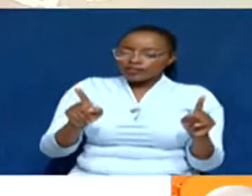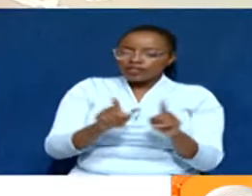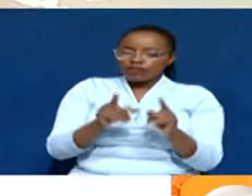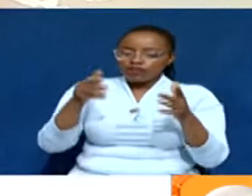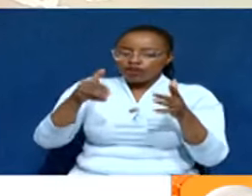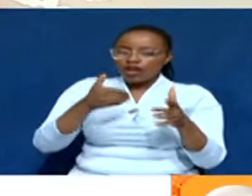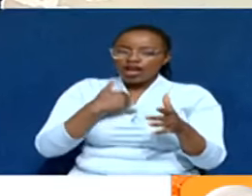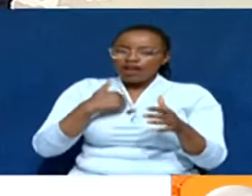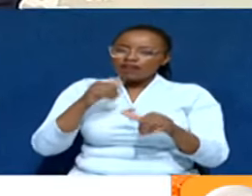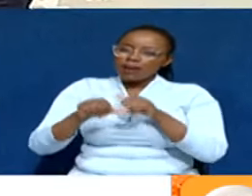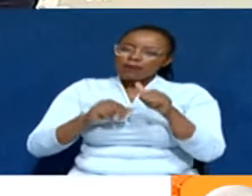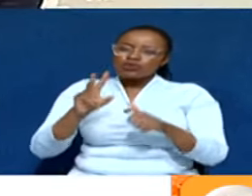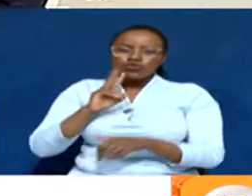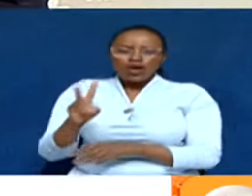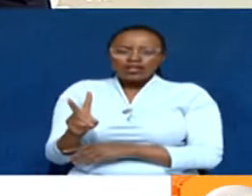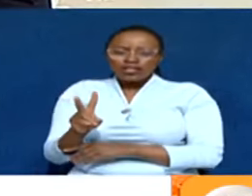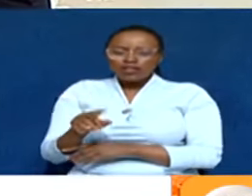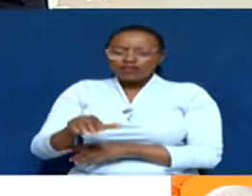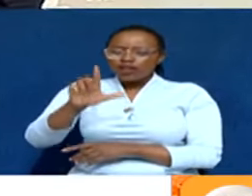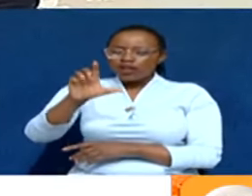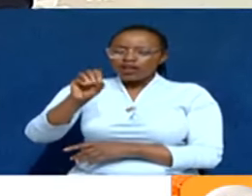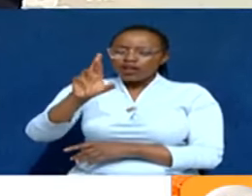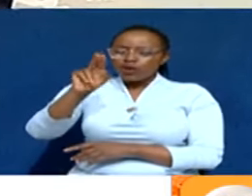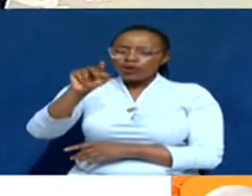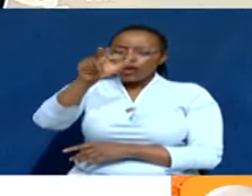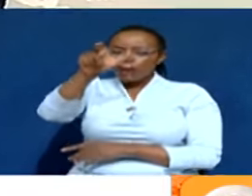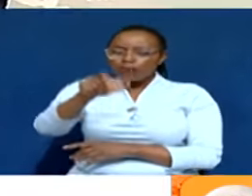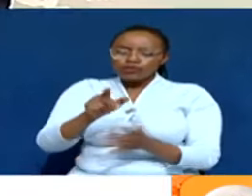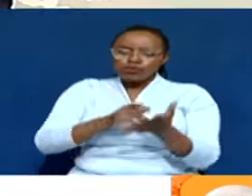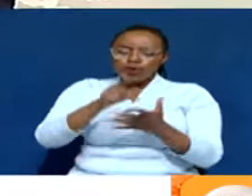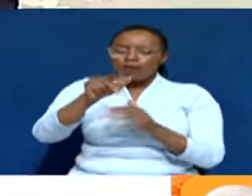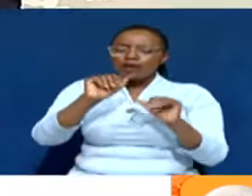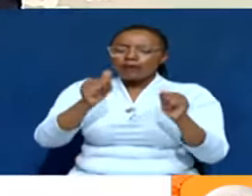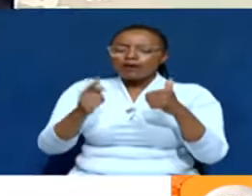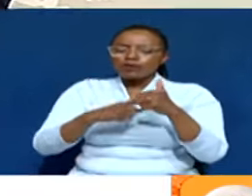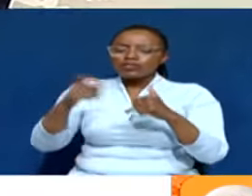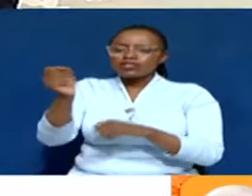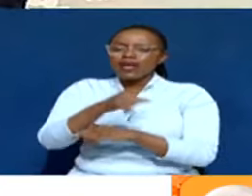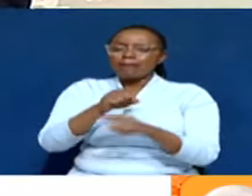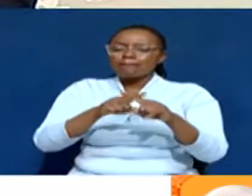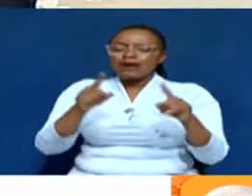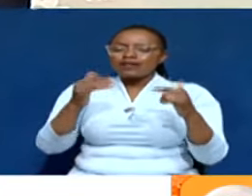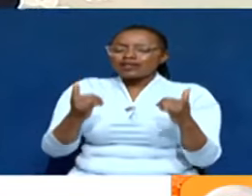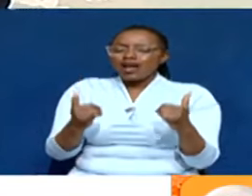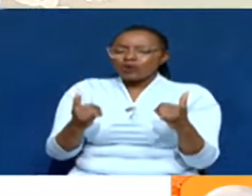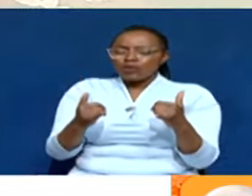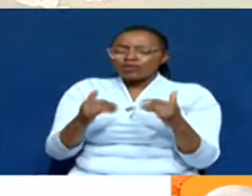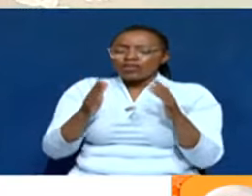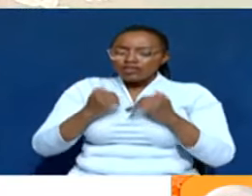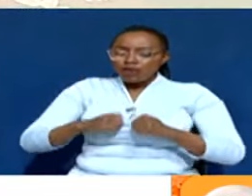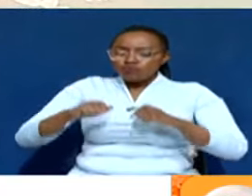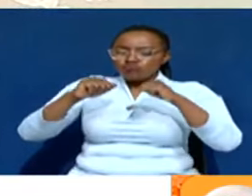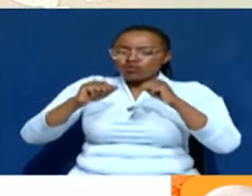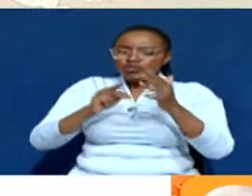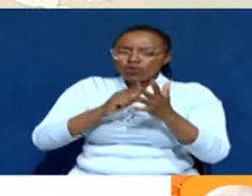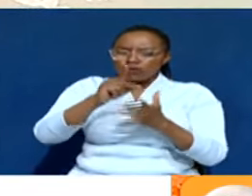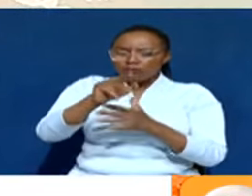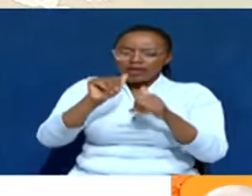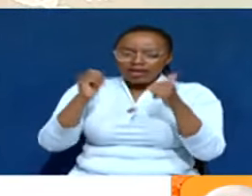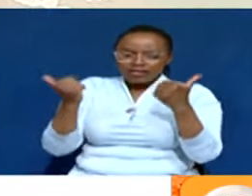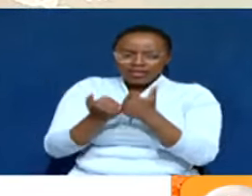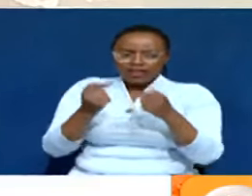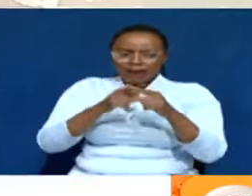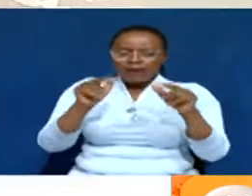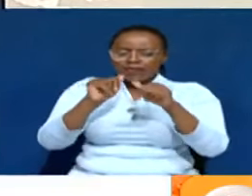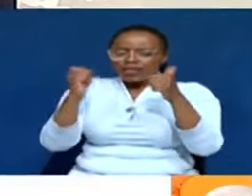saying, Lorna was giving an example of someone who wasn't paid for 6 months, but then the employer was paying an agent, but